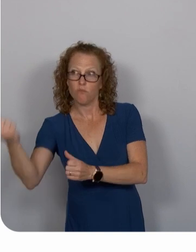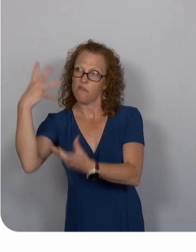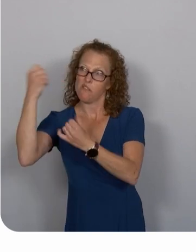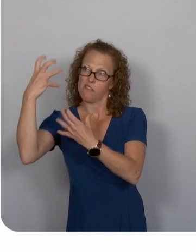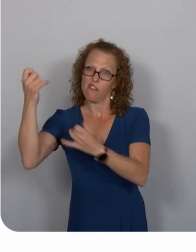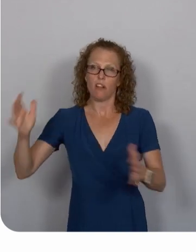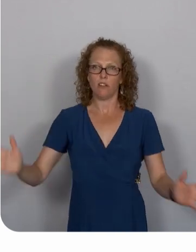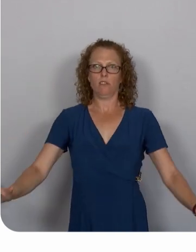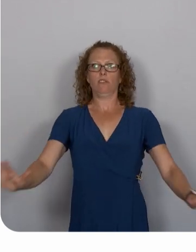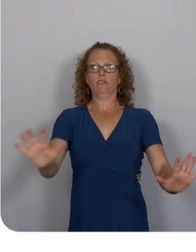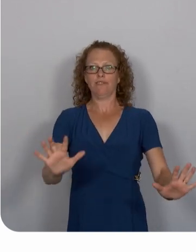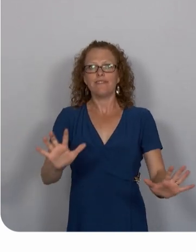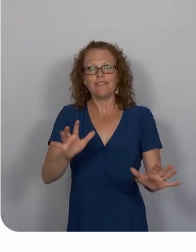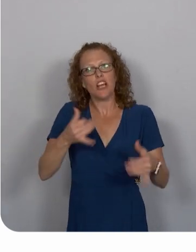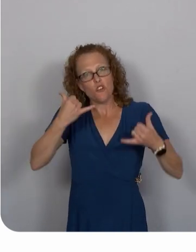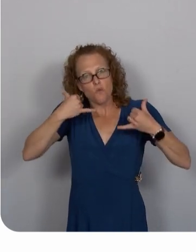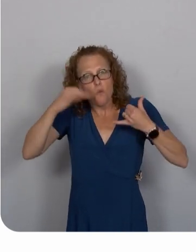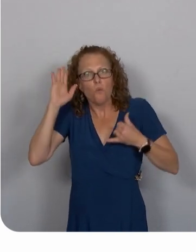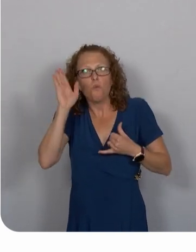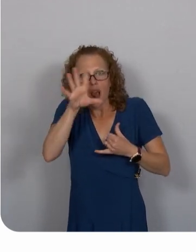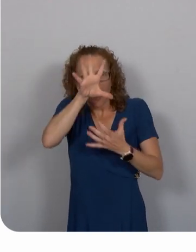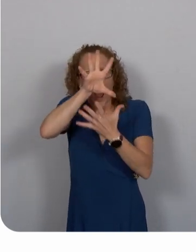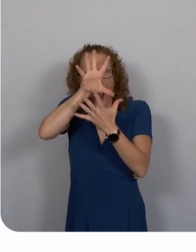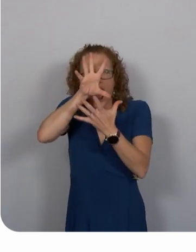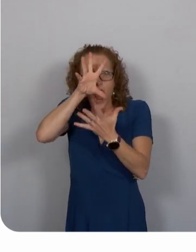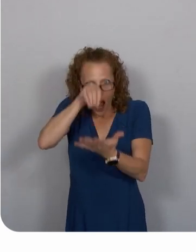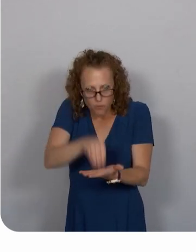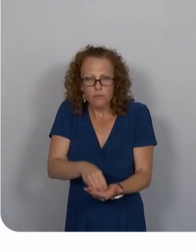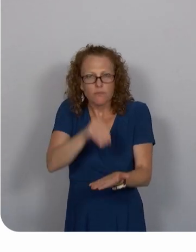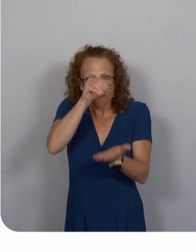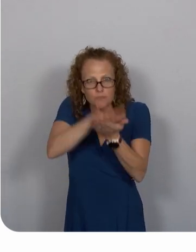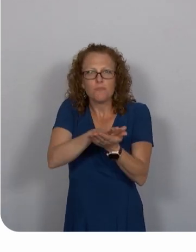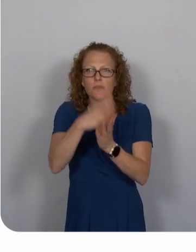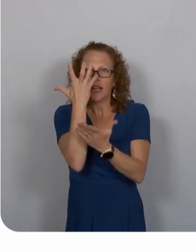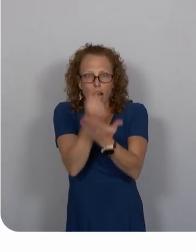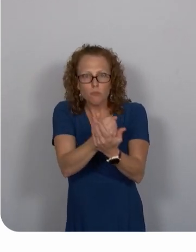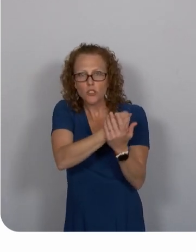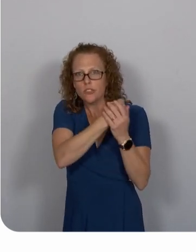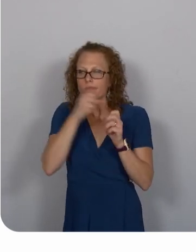truly immersive video to capture your memories.